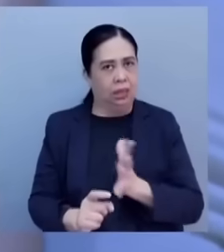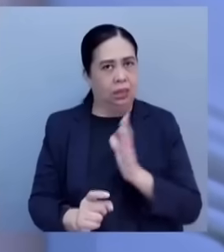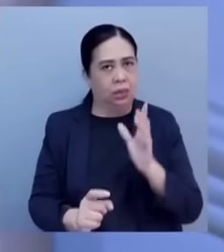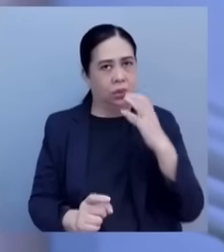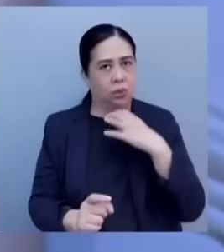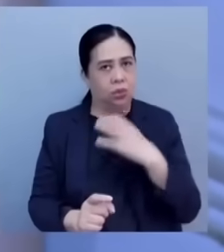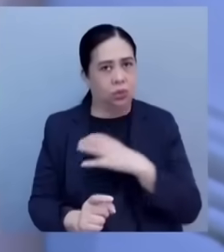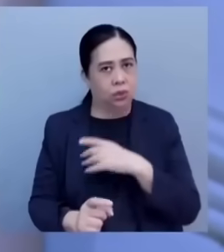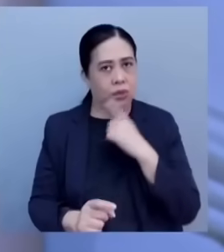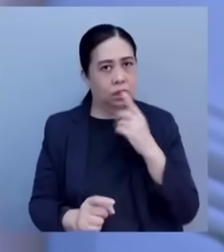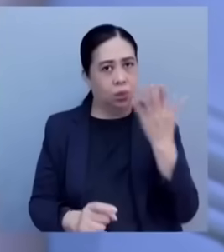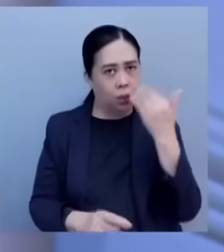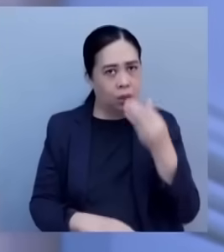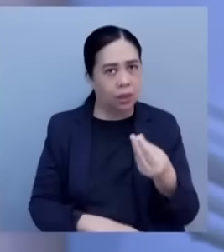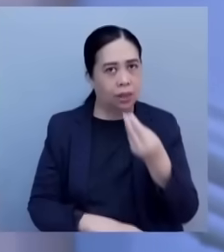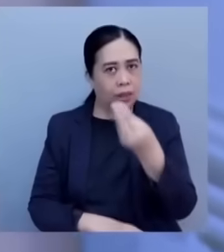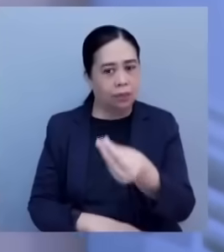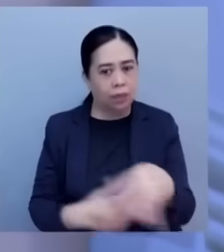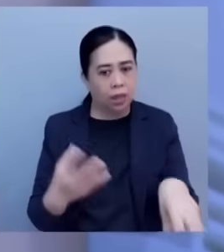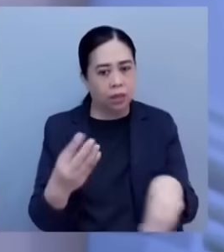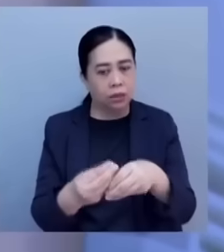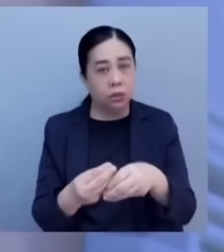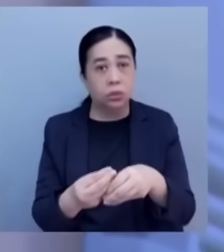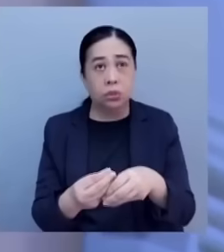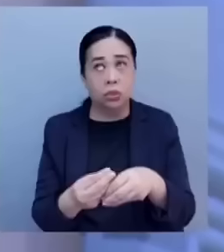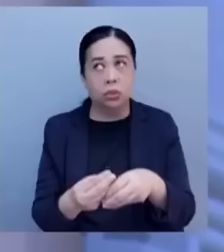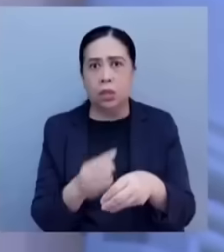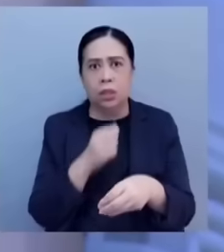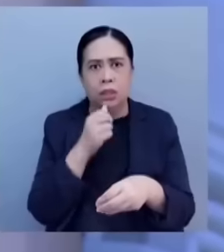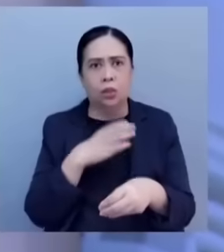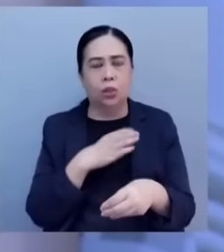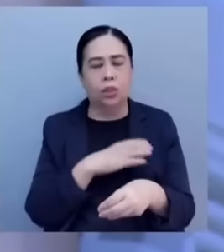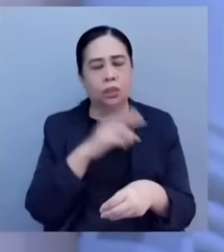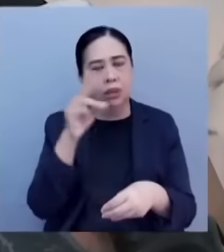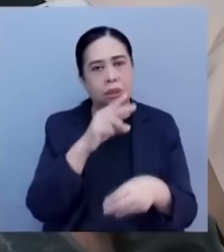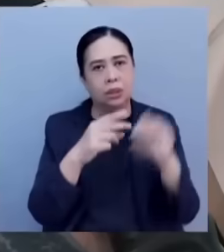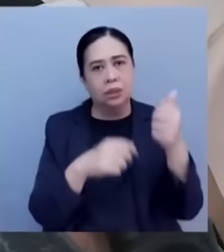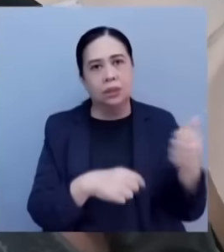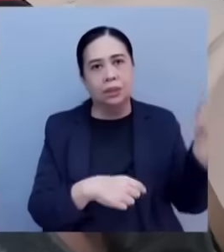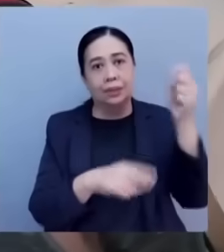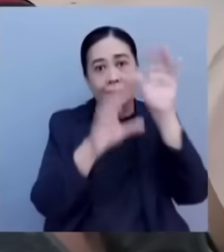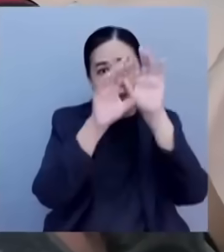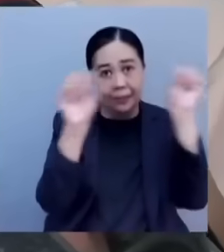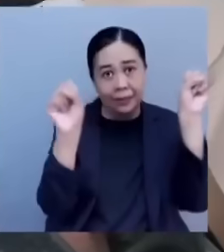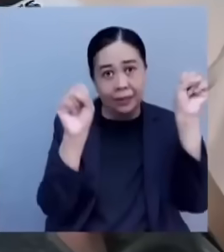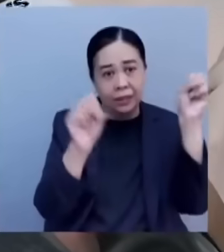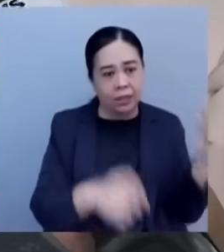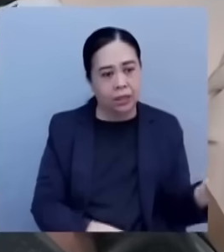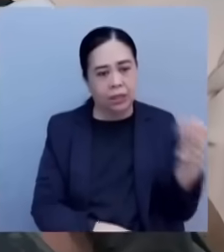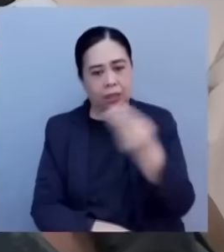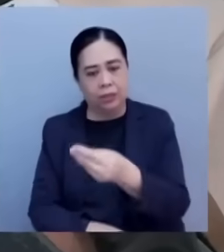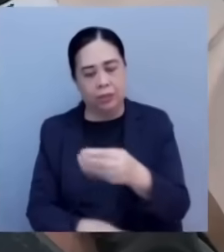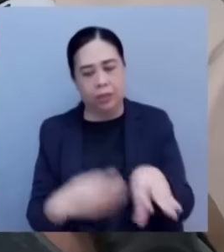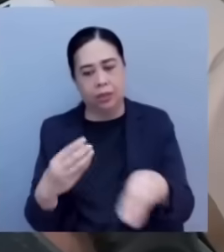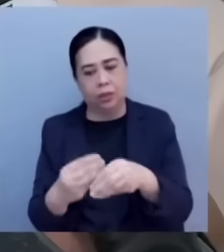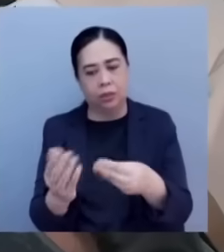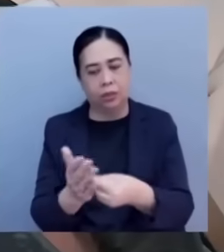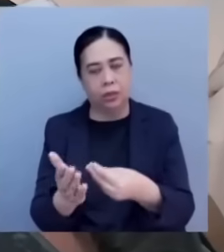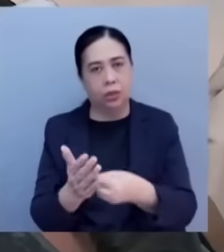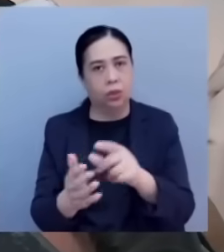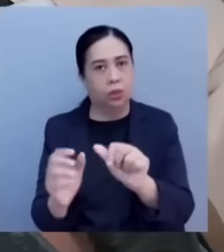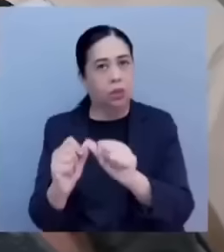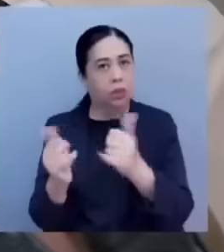actually giving an additional, not Congress, the executive giving an additional fund to an